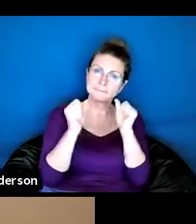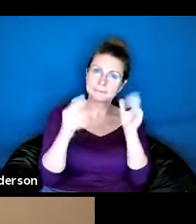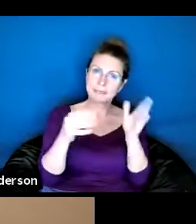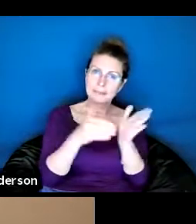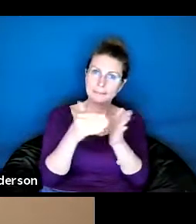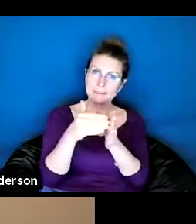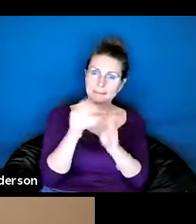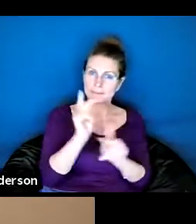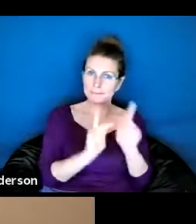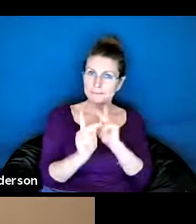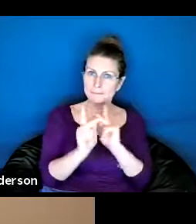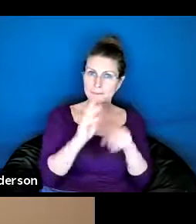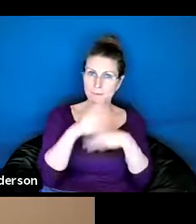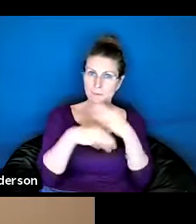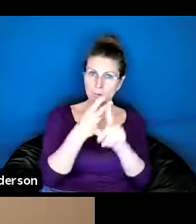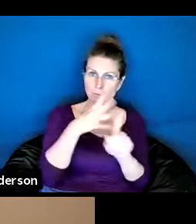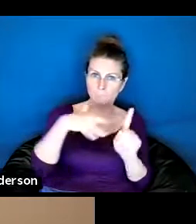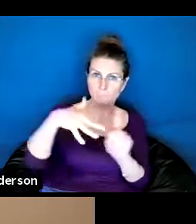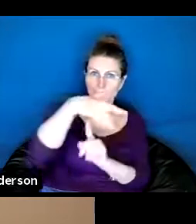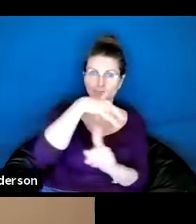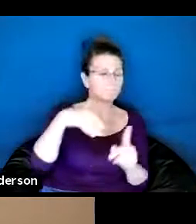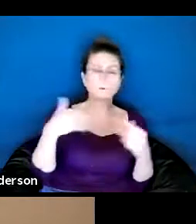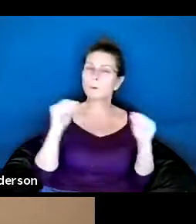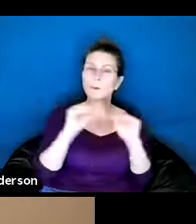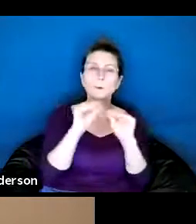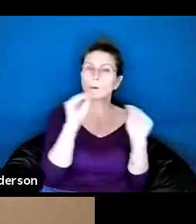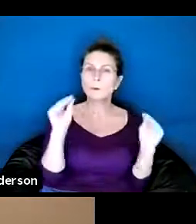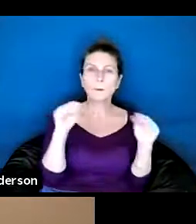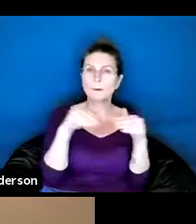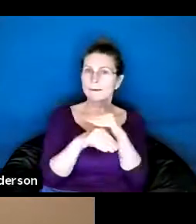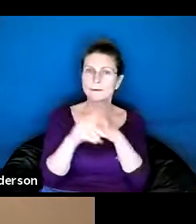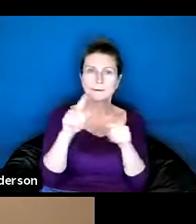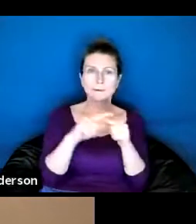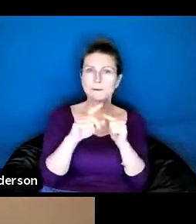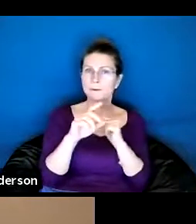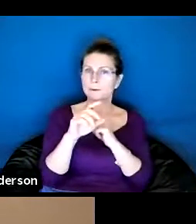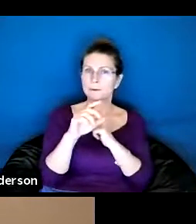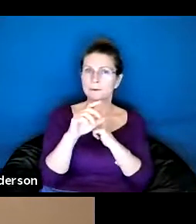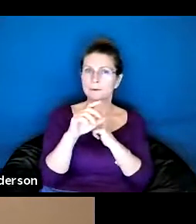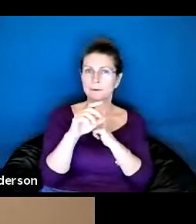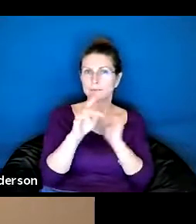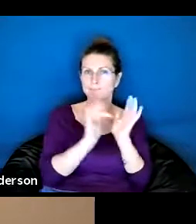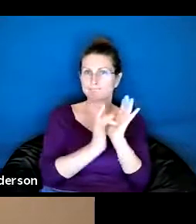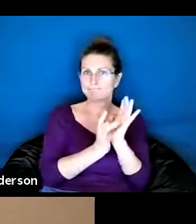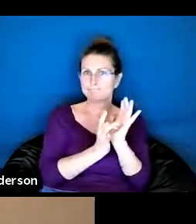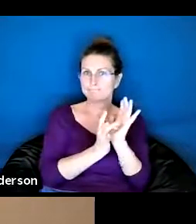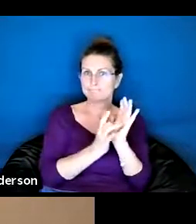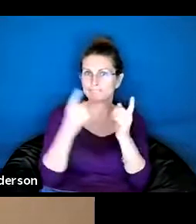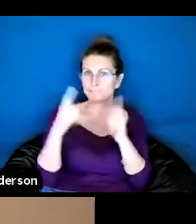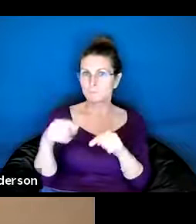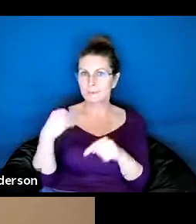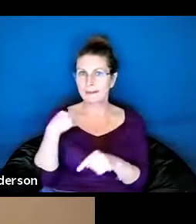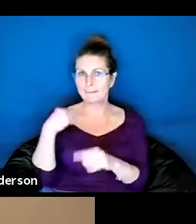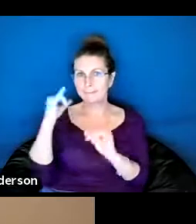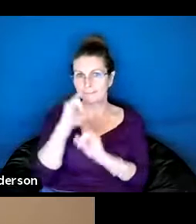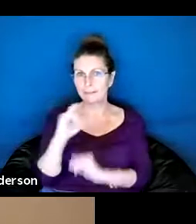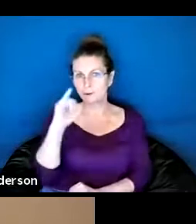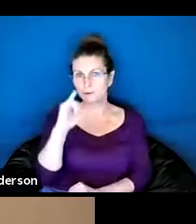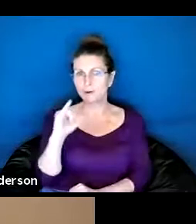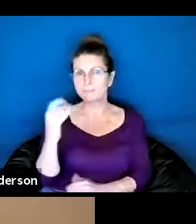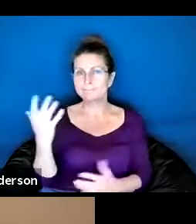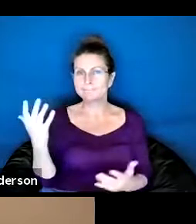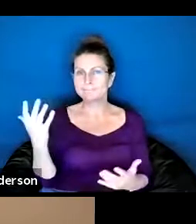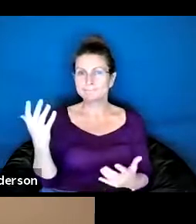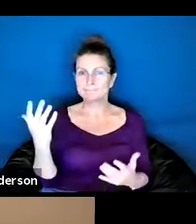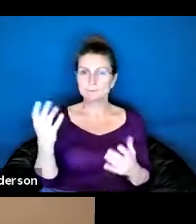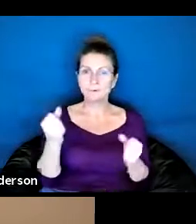the world who actually don't even have access to antimicrobials when they do face infection. So that's something, and at